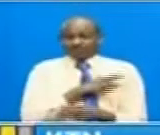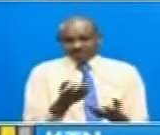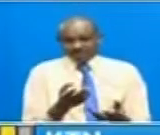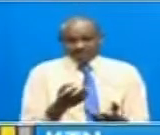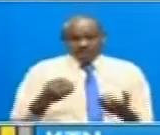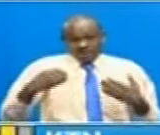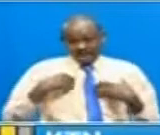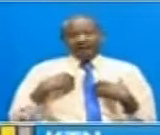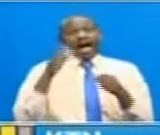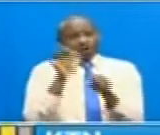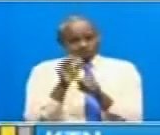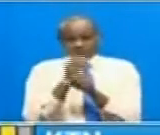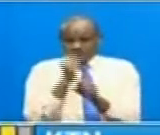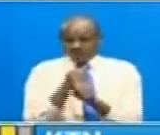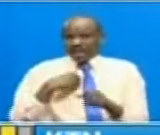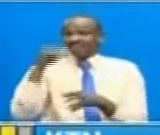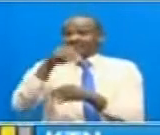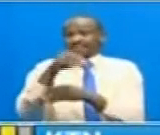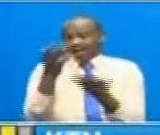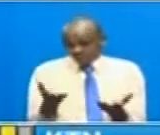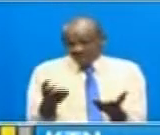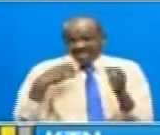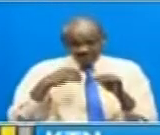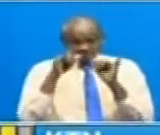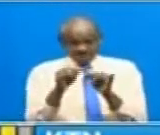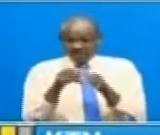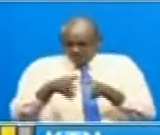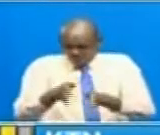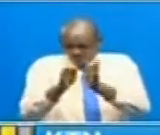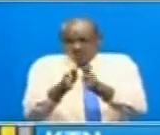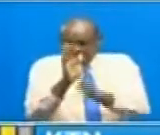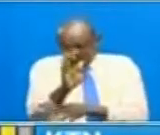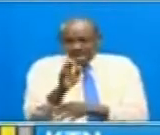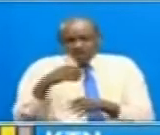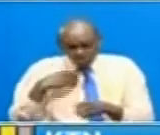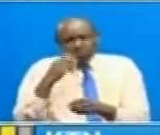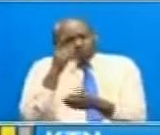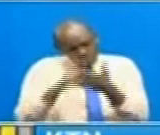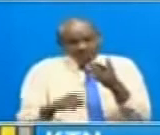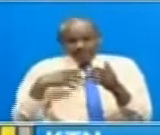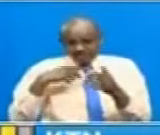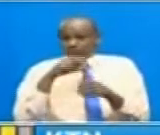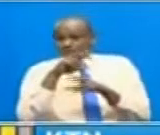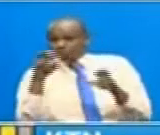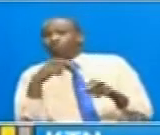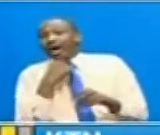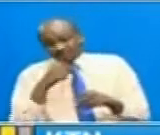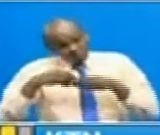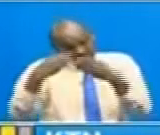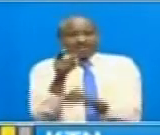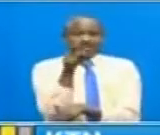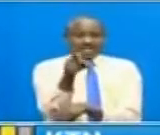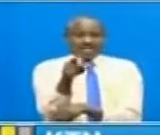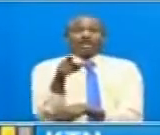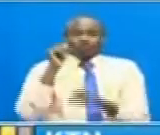work, there's significant upfront investment, but if you stay the course and you deliver what investors are looking for,